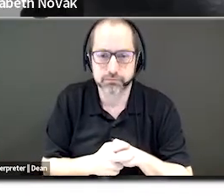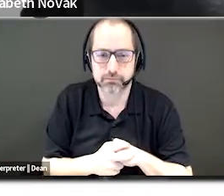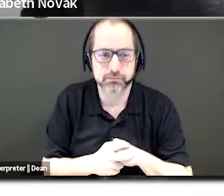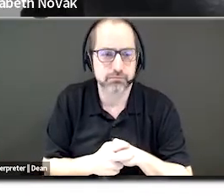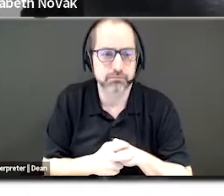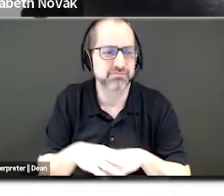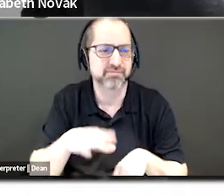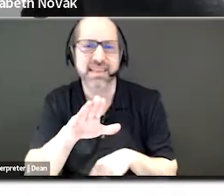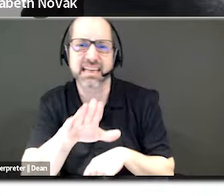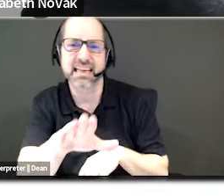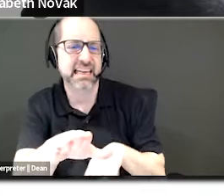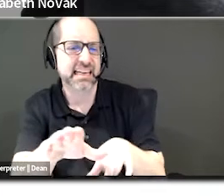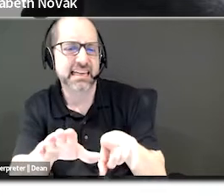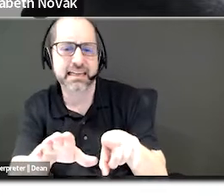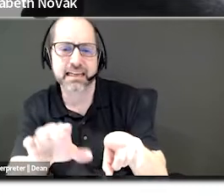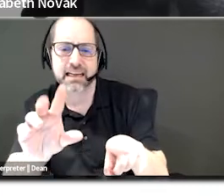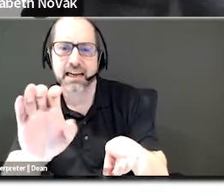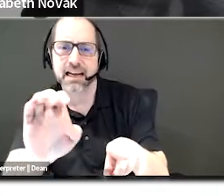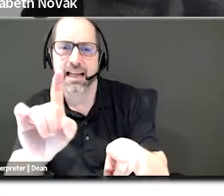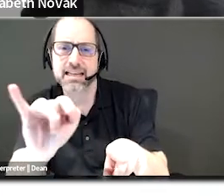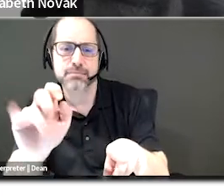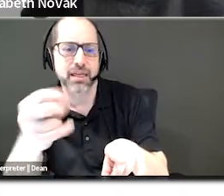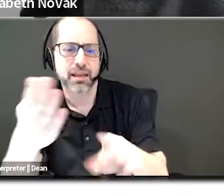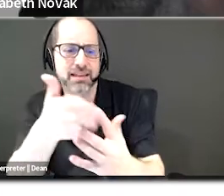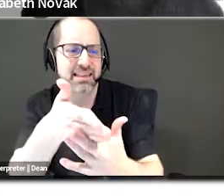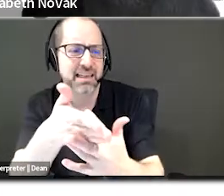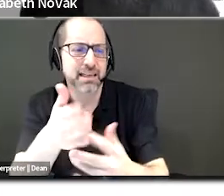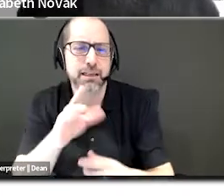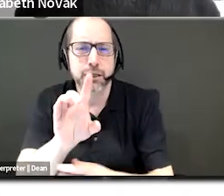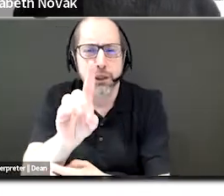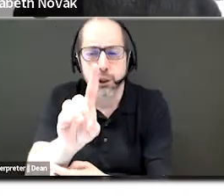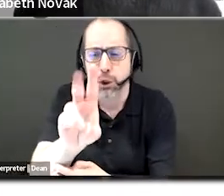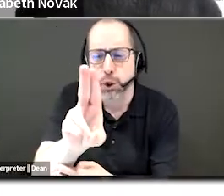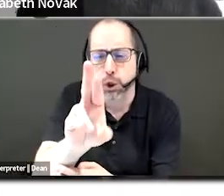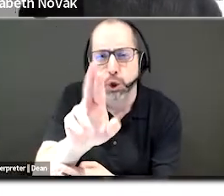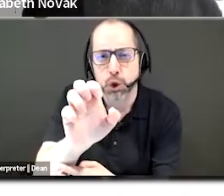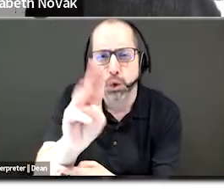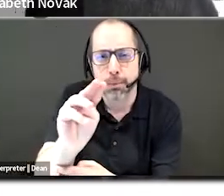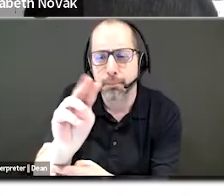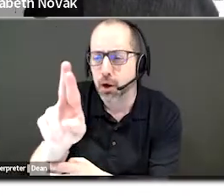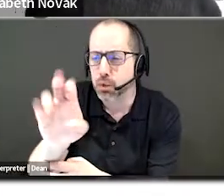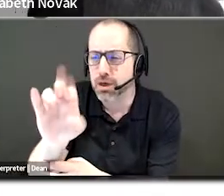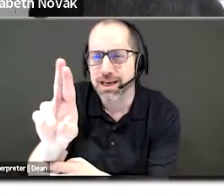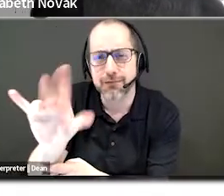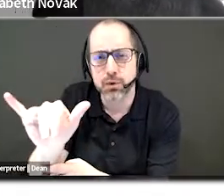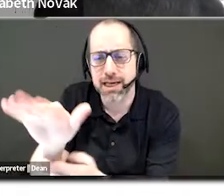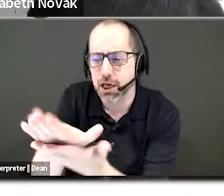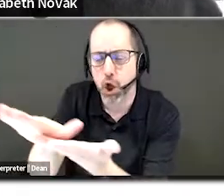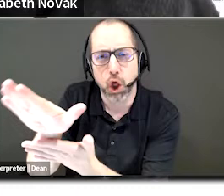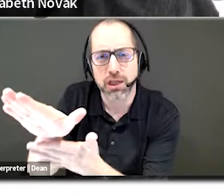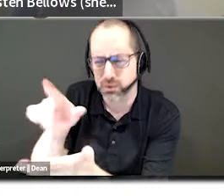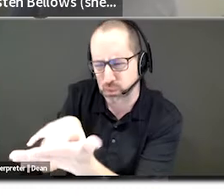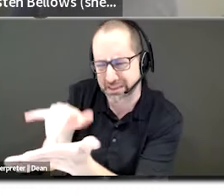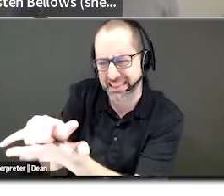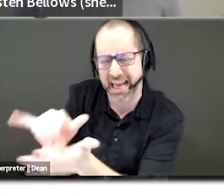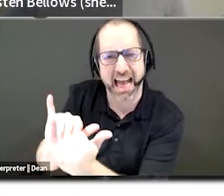Could you just tell us very quickly, Kristen, what mhm. is Durham Recovery College and what do you do and how can you access the services?